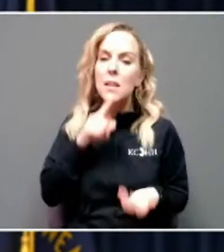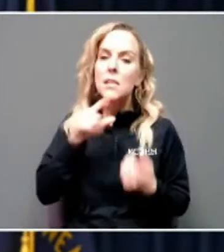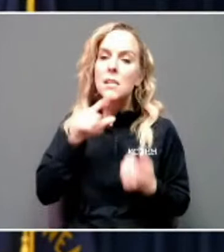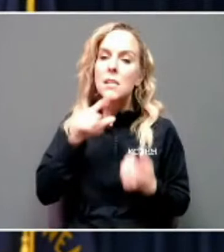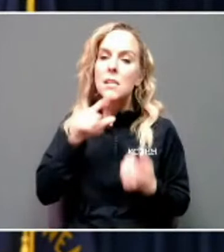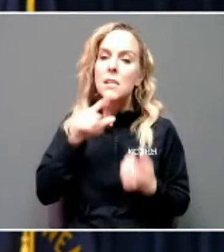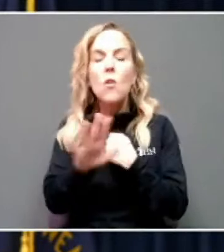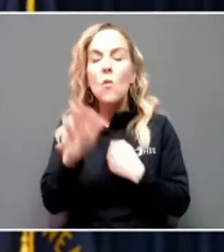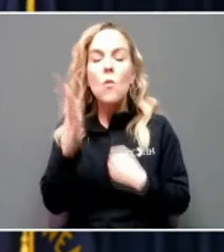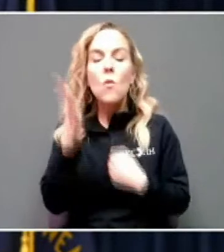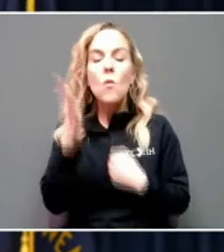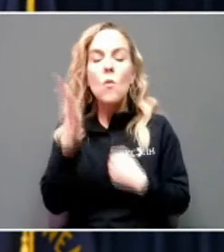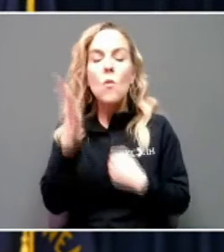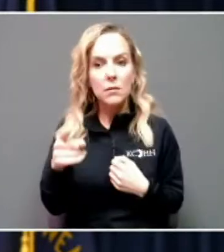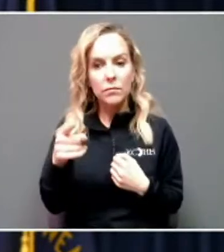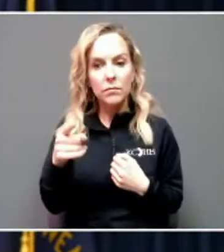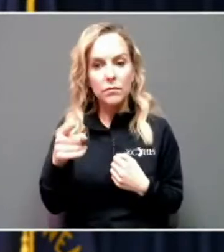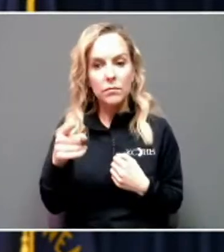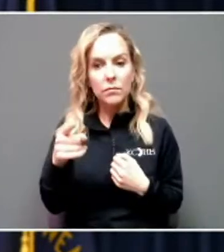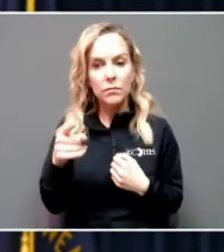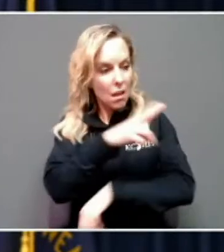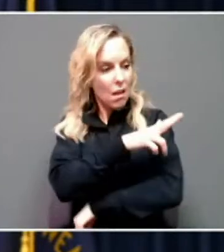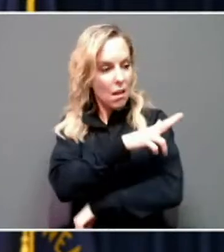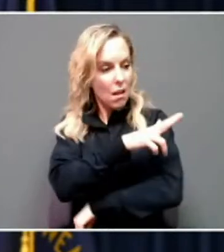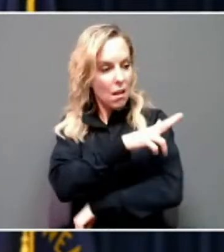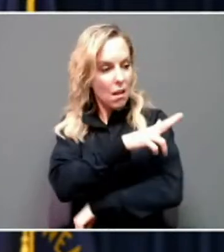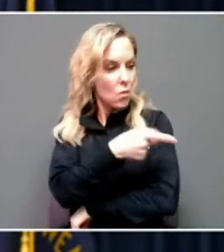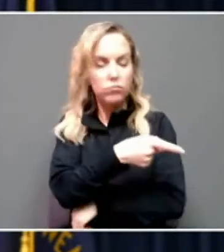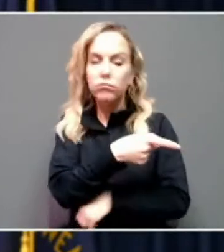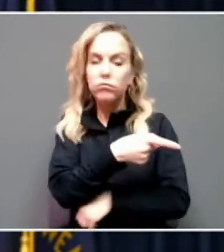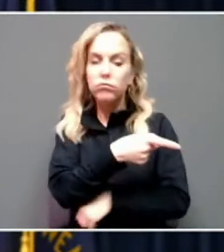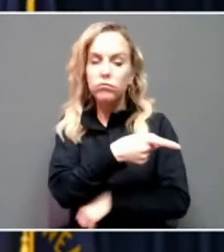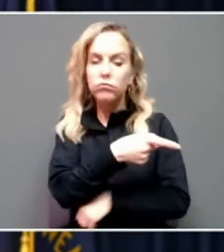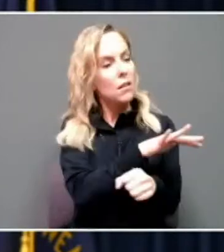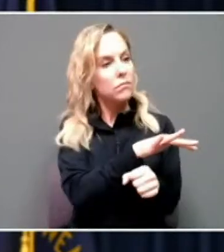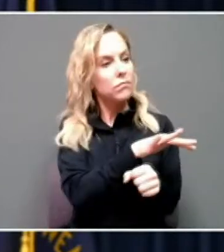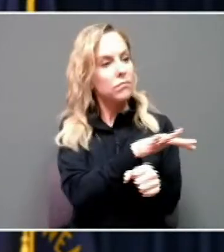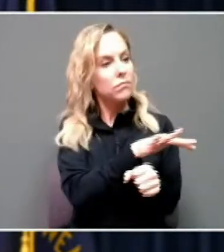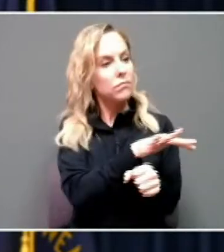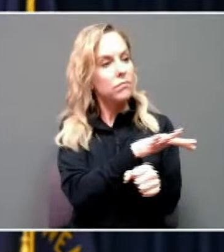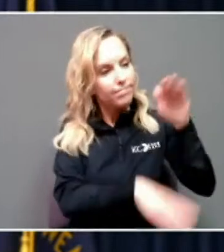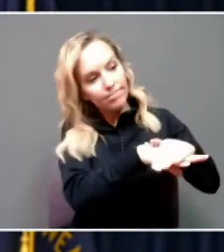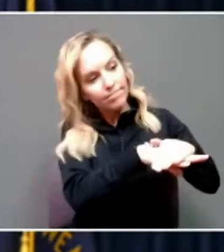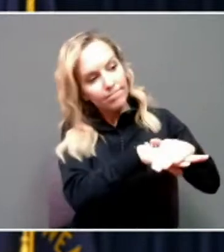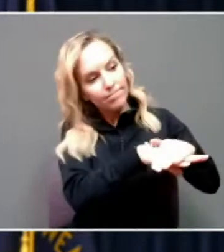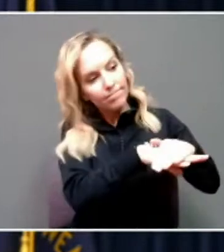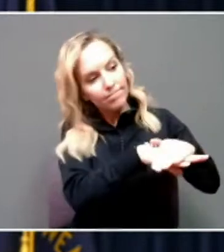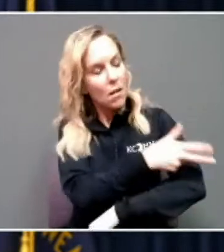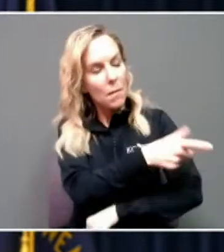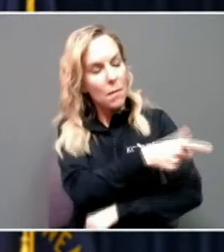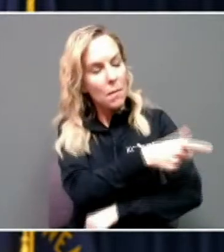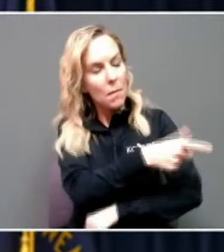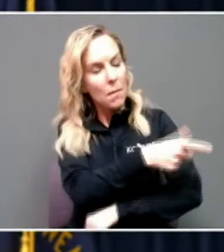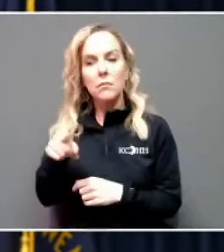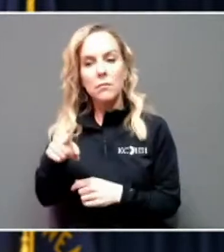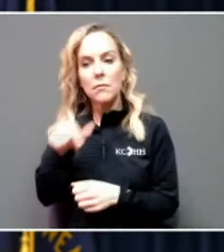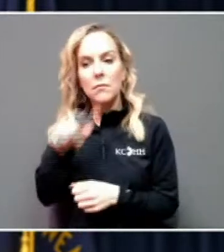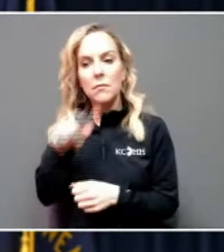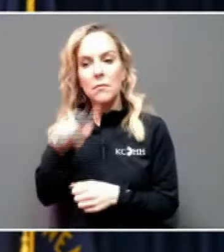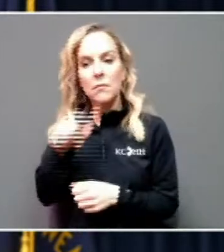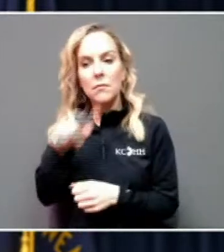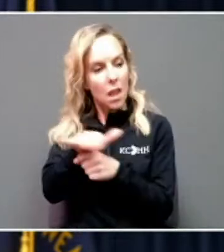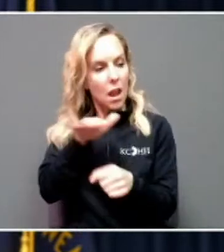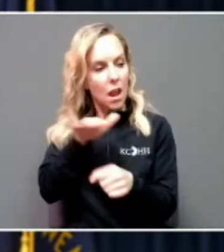it fills up hospitals and can cause other deaths by lack of capacity to